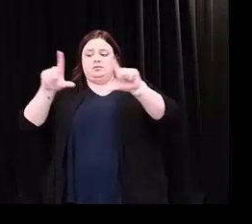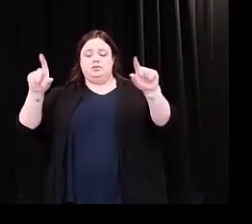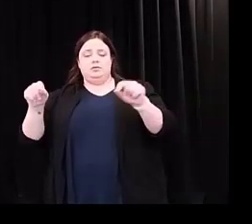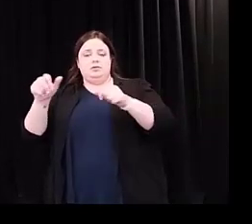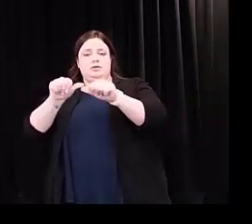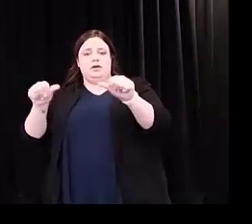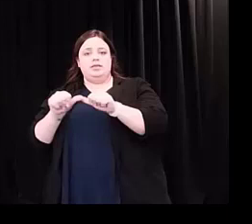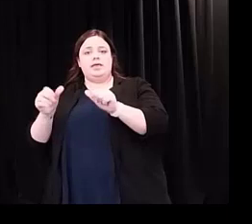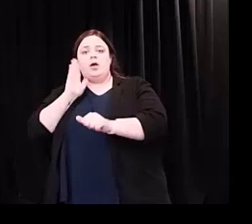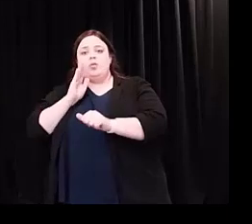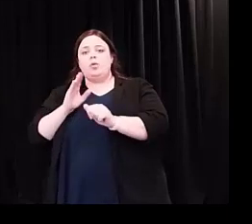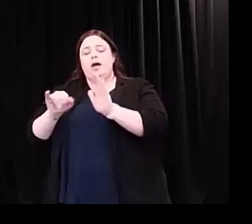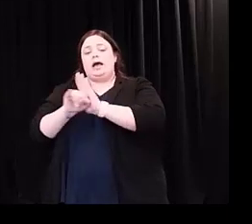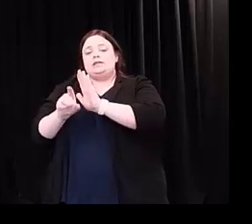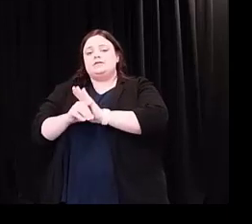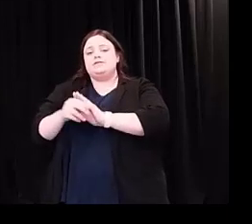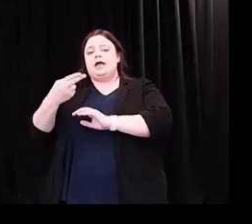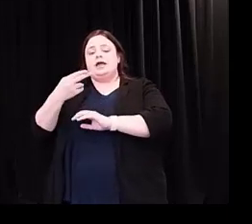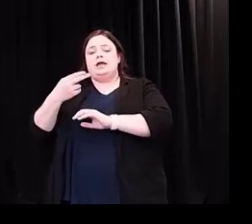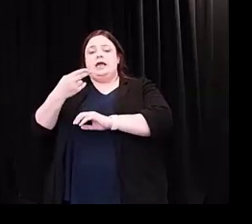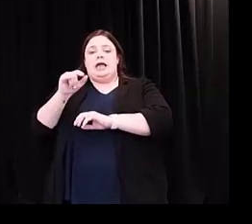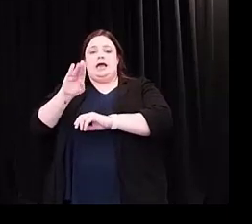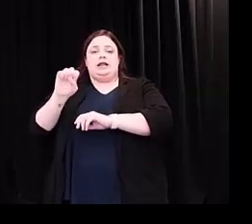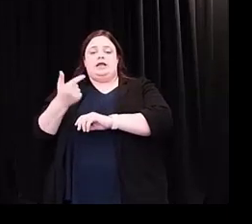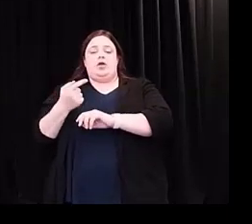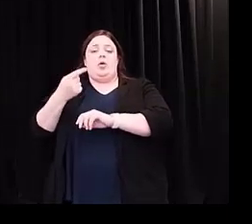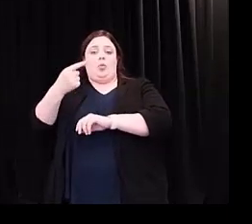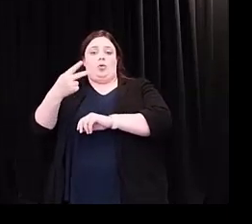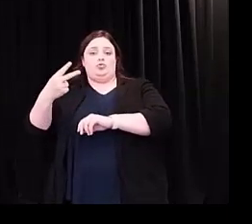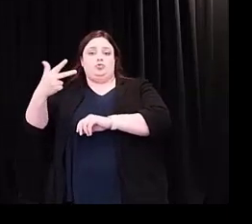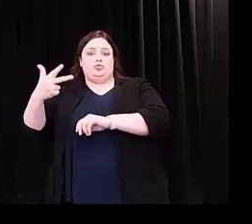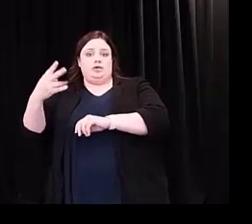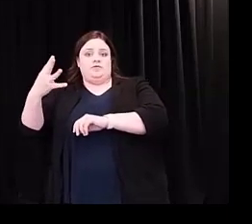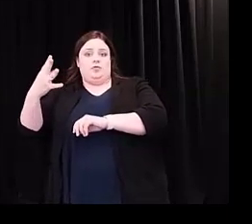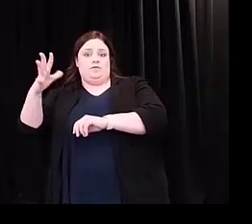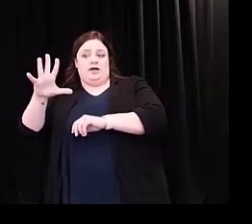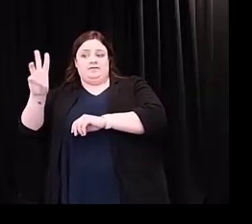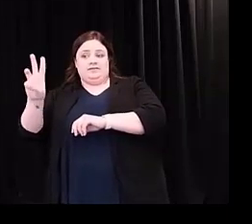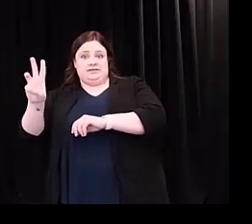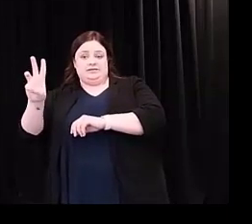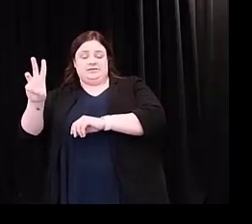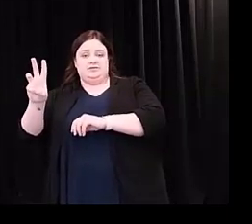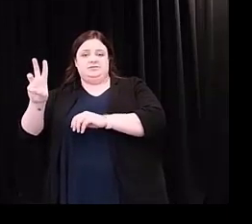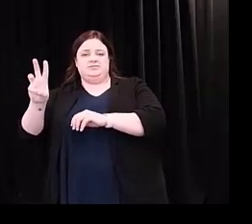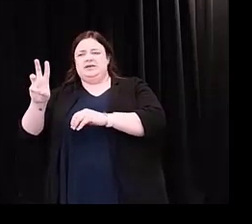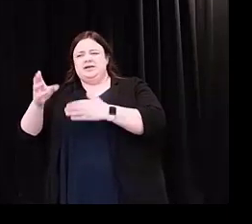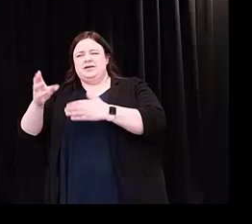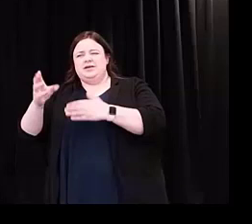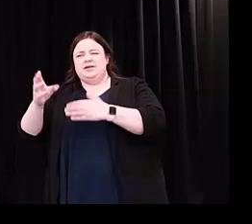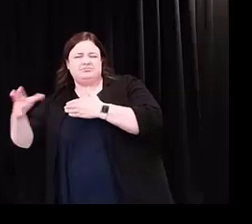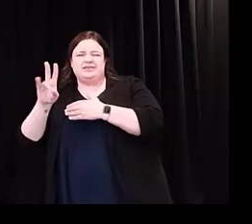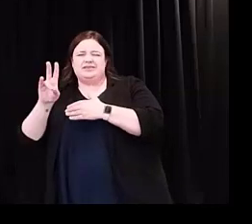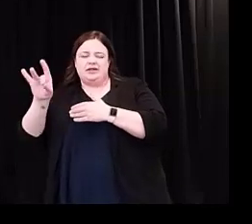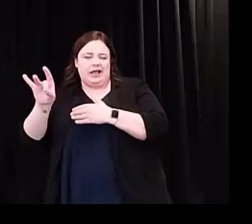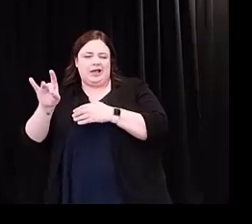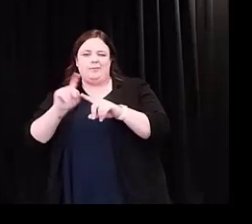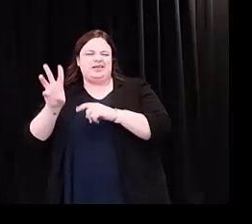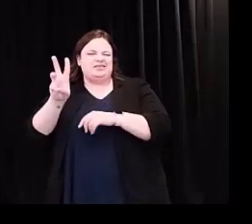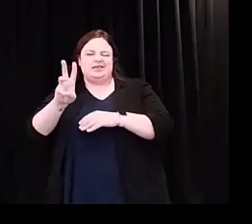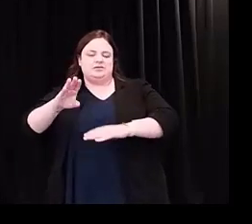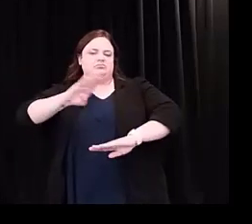that identifies heading 1, 2, 3, 4, 5, and 6. It goes on to 7 and 8, but really 6 is